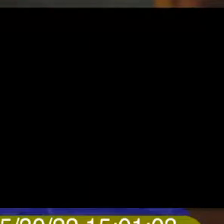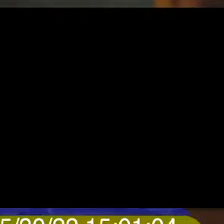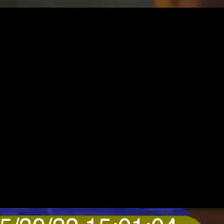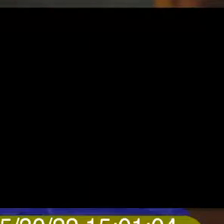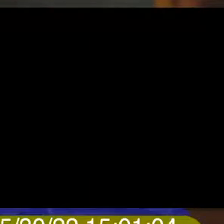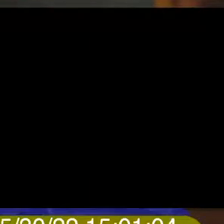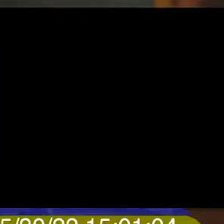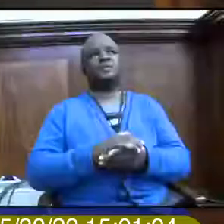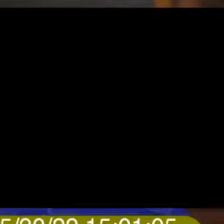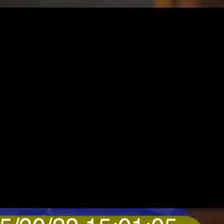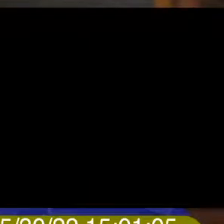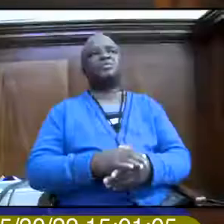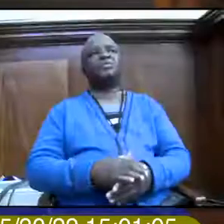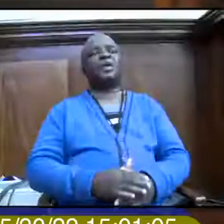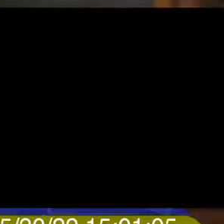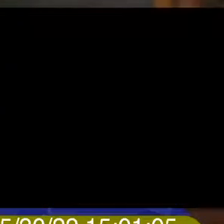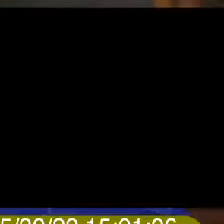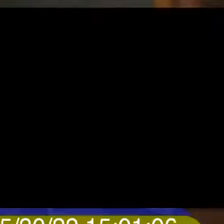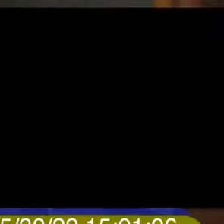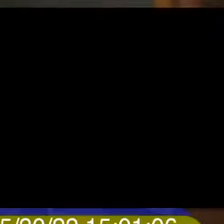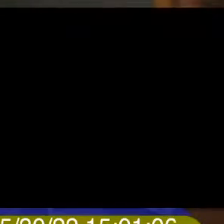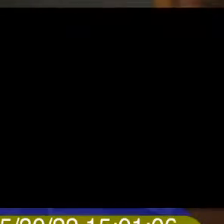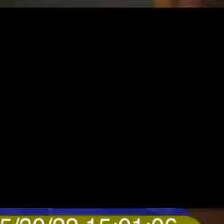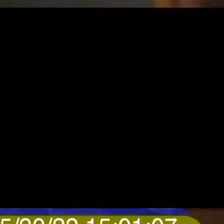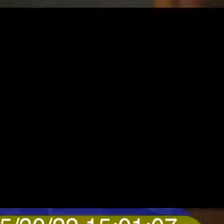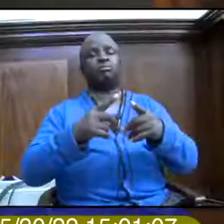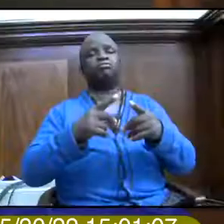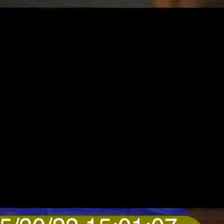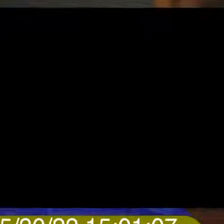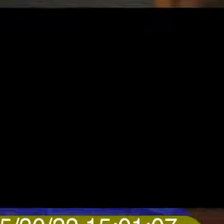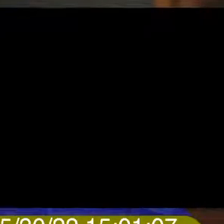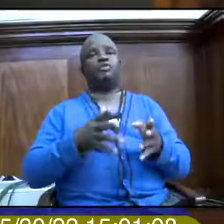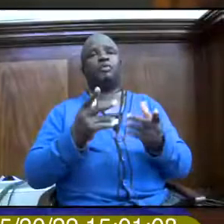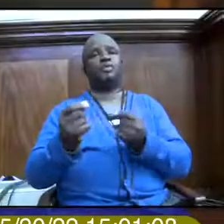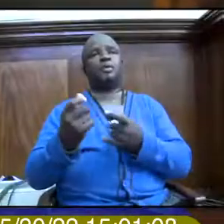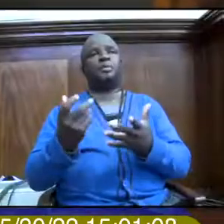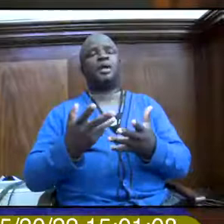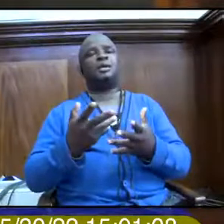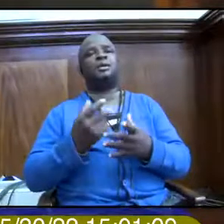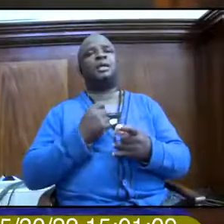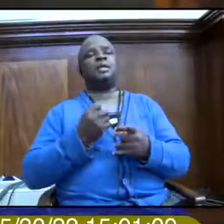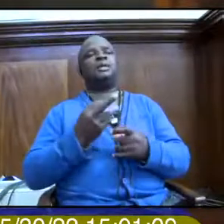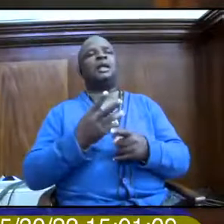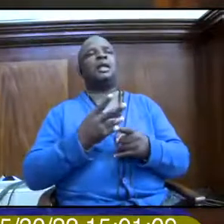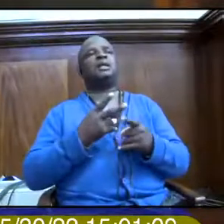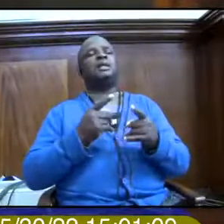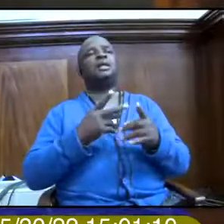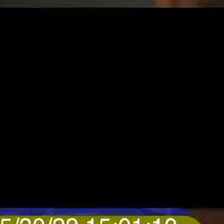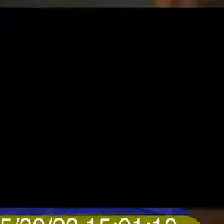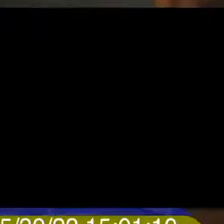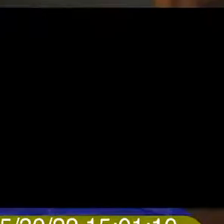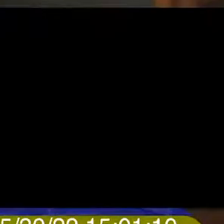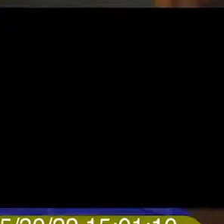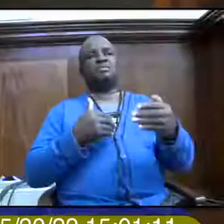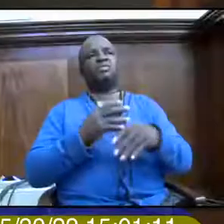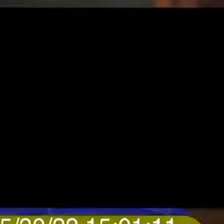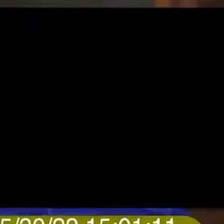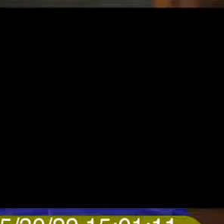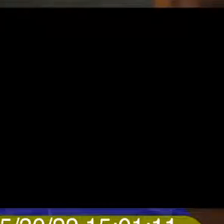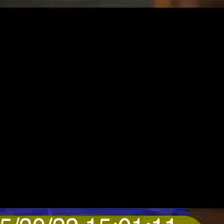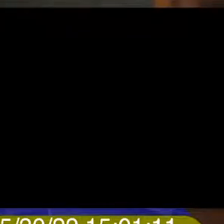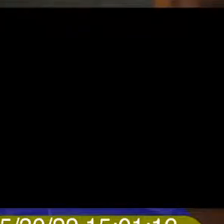takes place behind closed doors and without inputs from local people and their organization